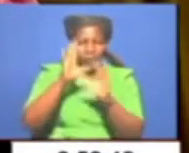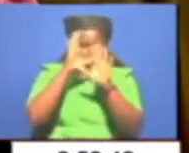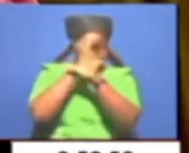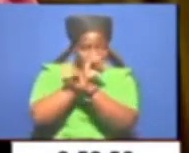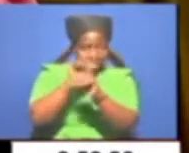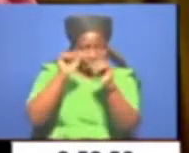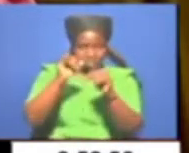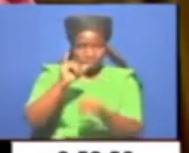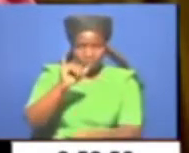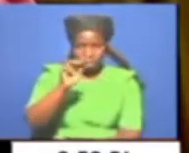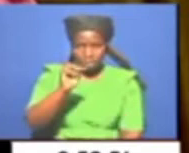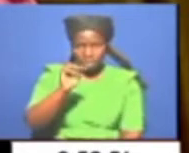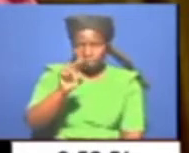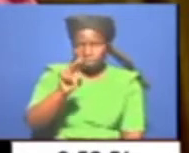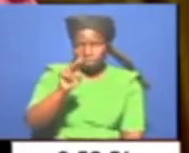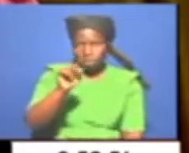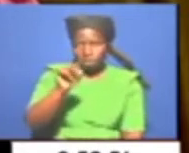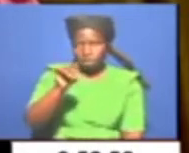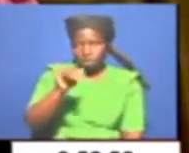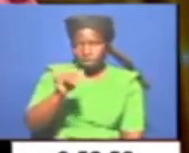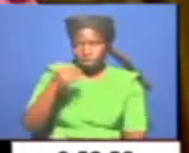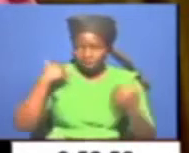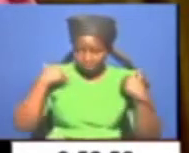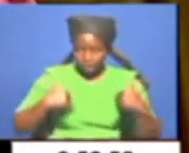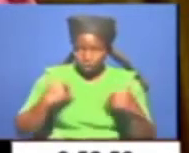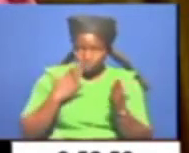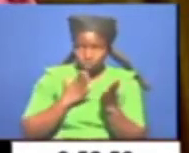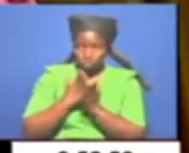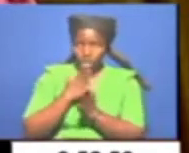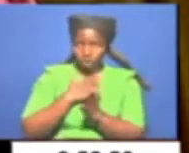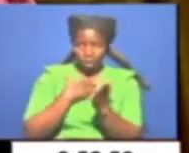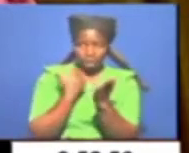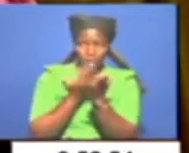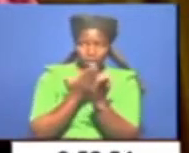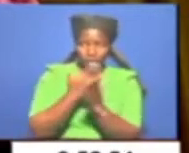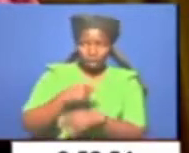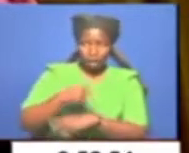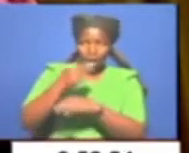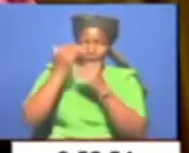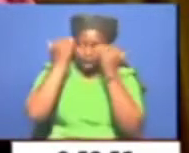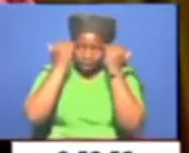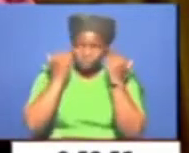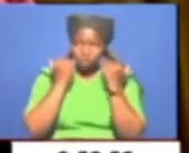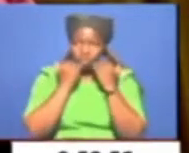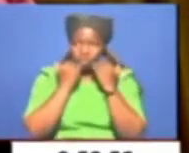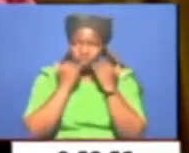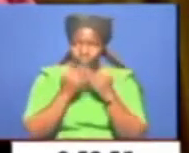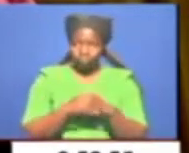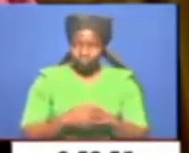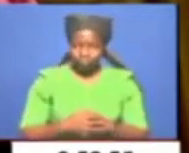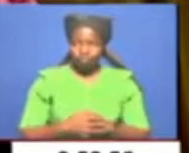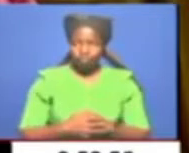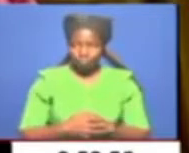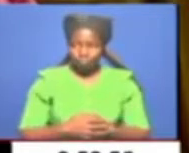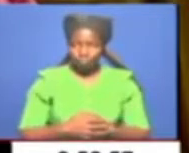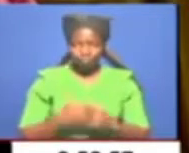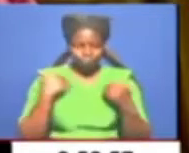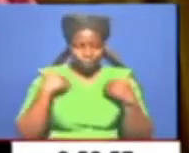I'm the one, through my petition in the High Court, E426 of 2020, who brought or dragged the president to